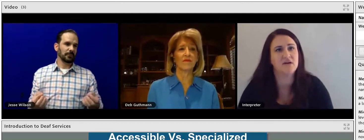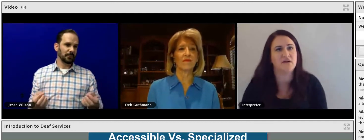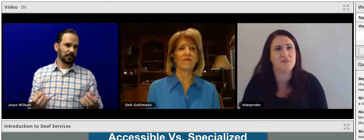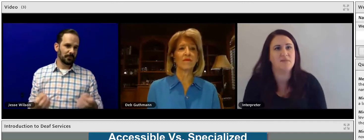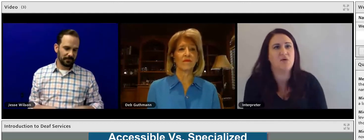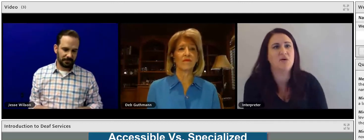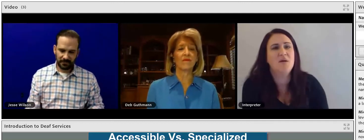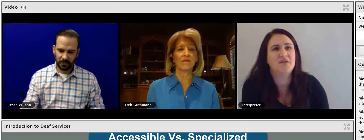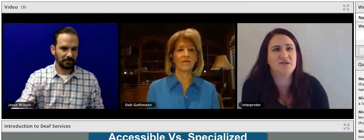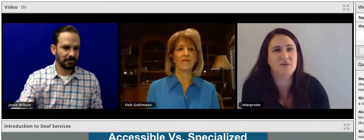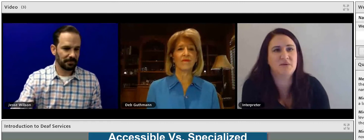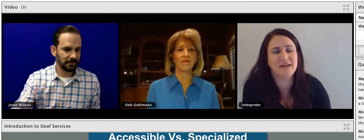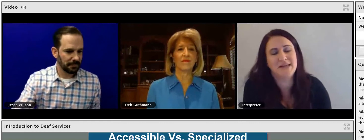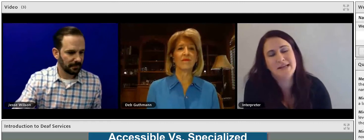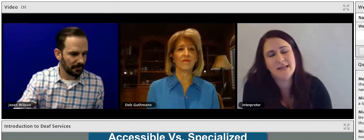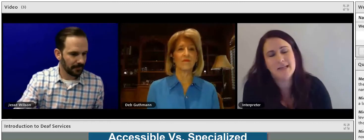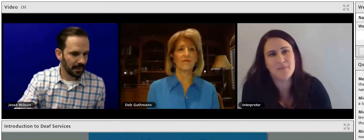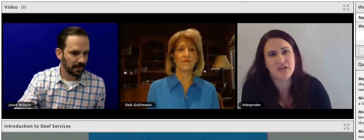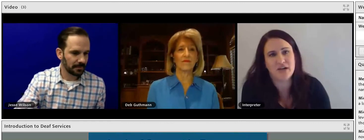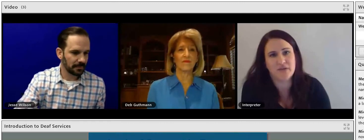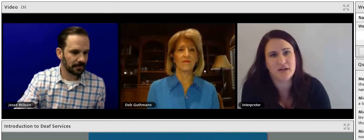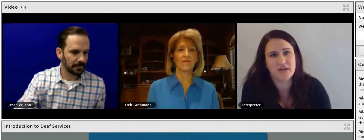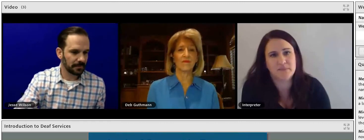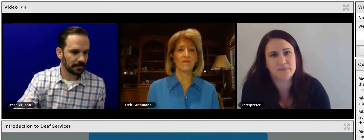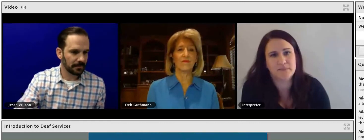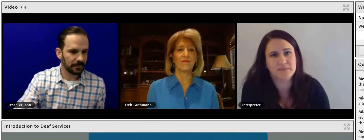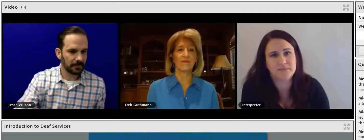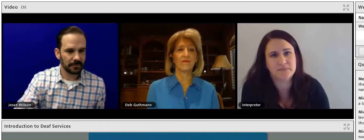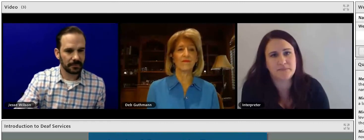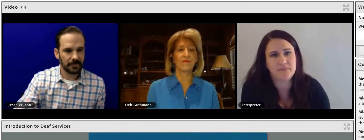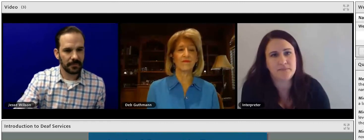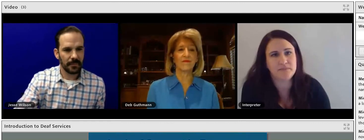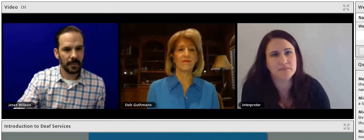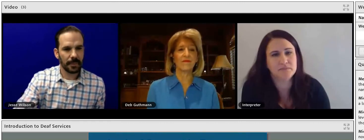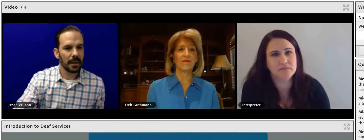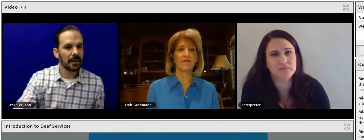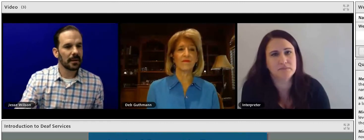deaf and hard of hearing people, but there's really not much out there.